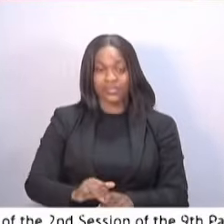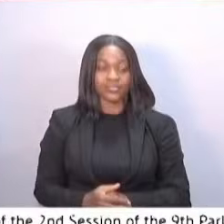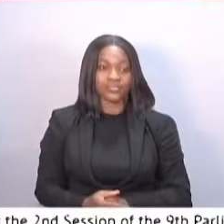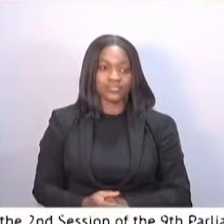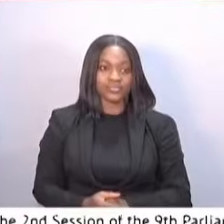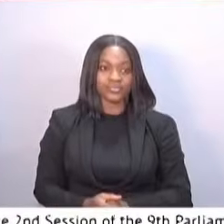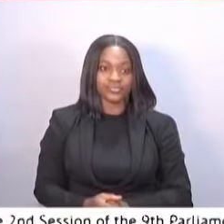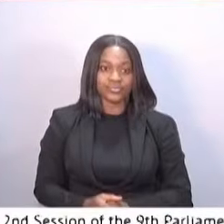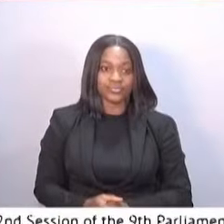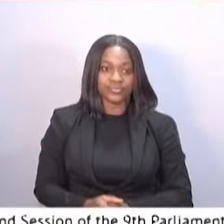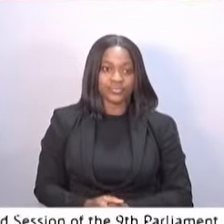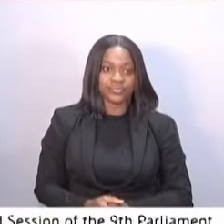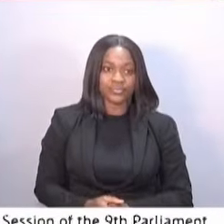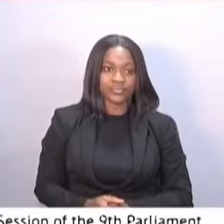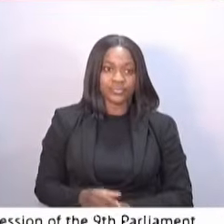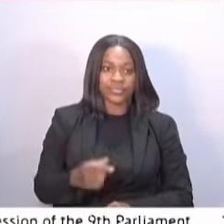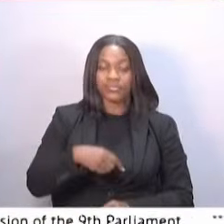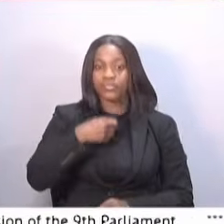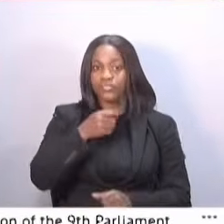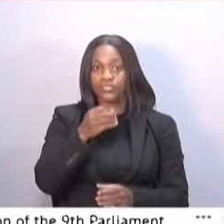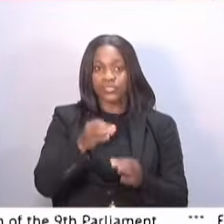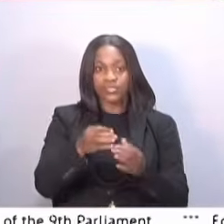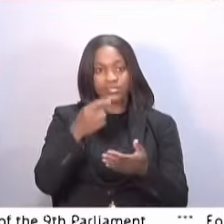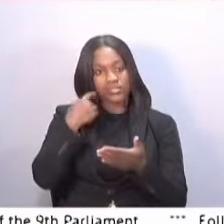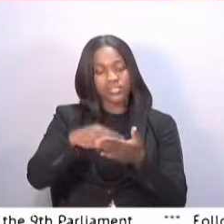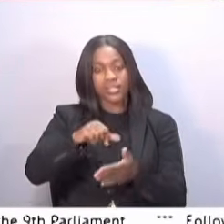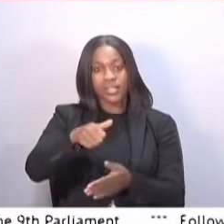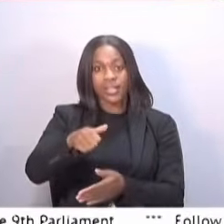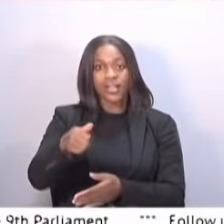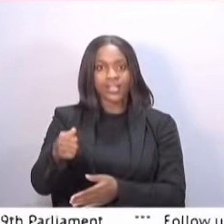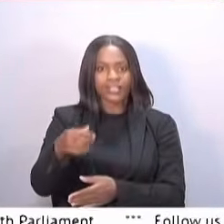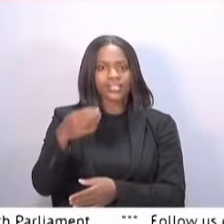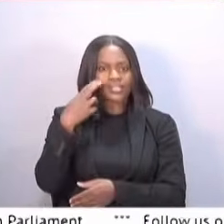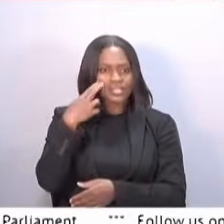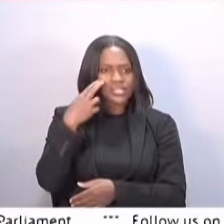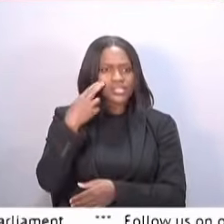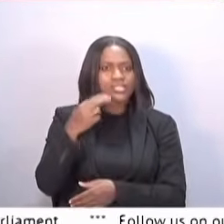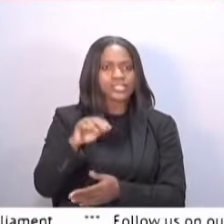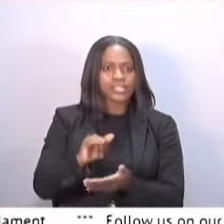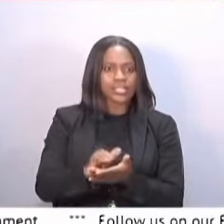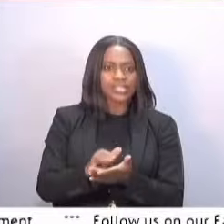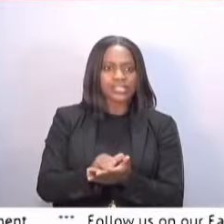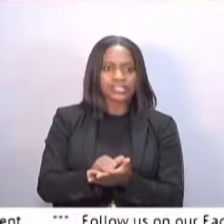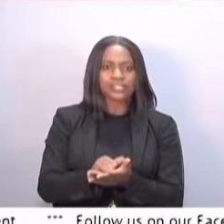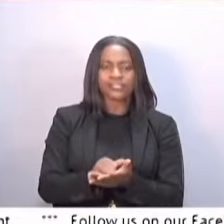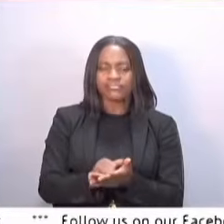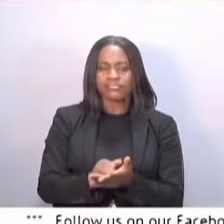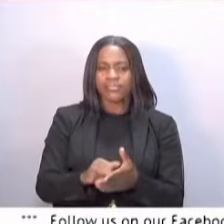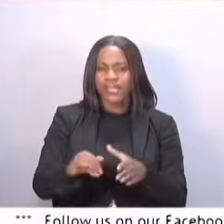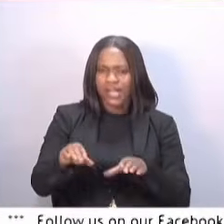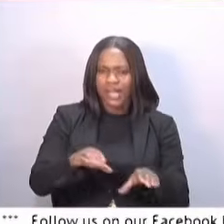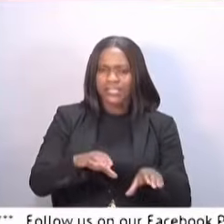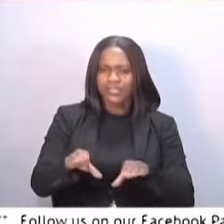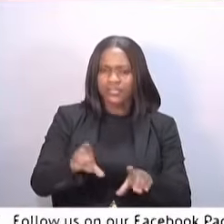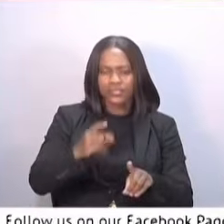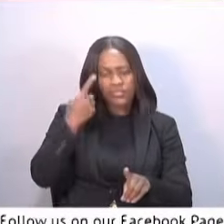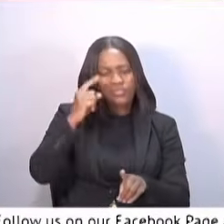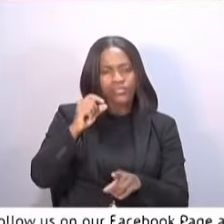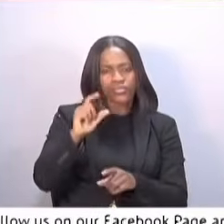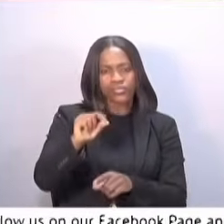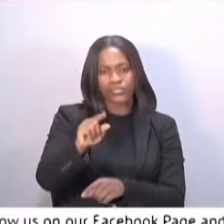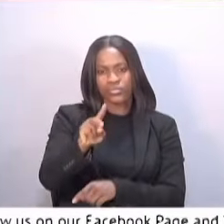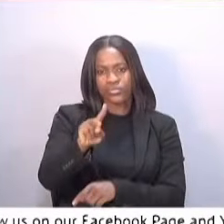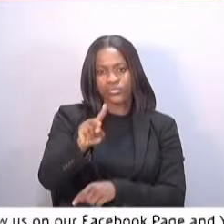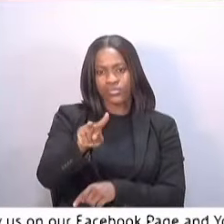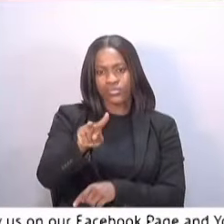So I'm sure if you run through the others, you will also see that each of them will have activity for 2025 to